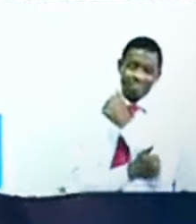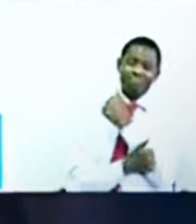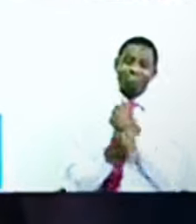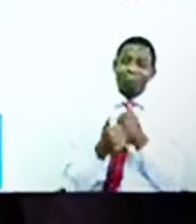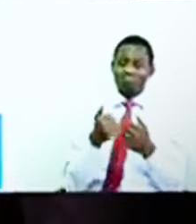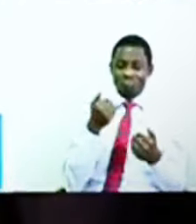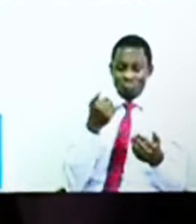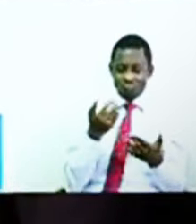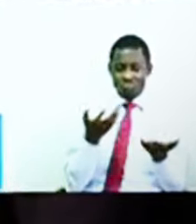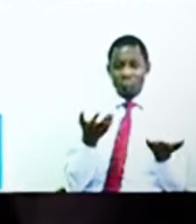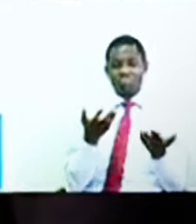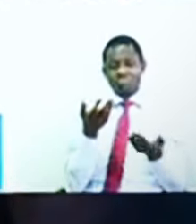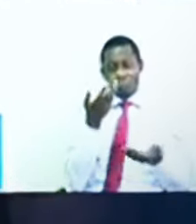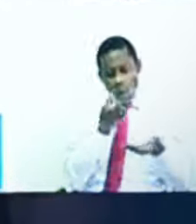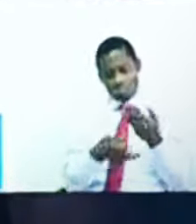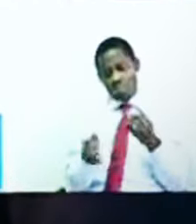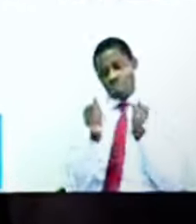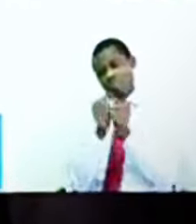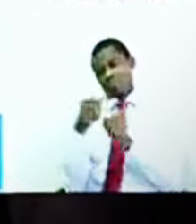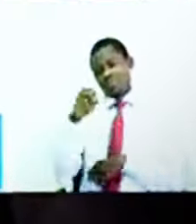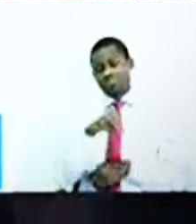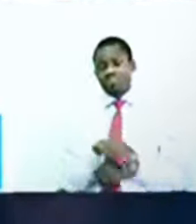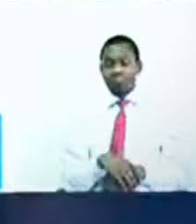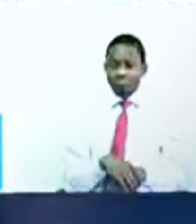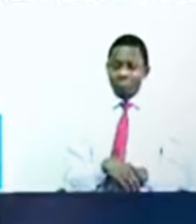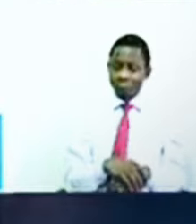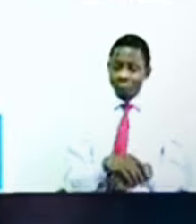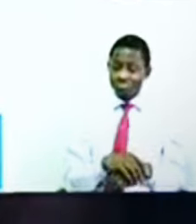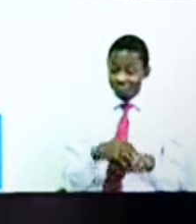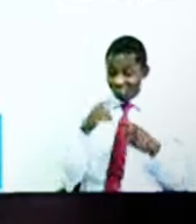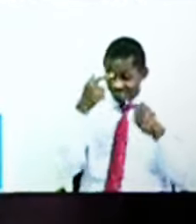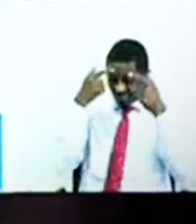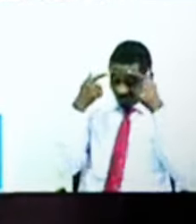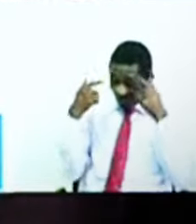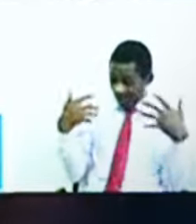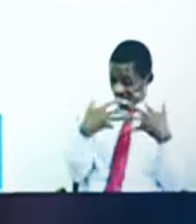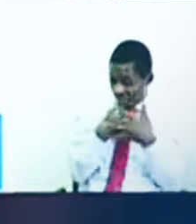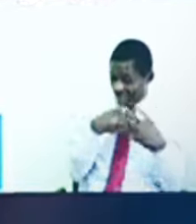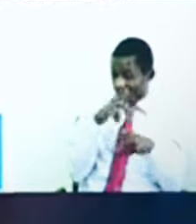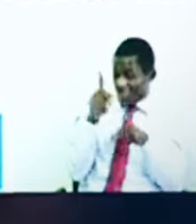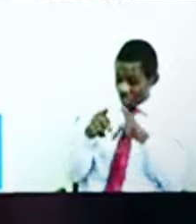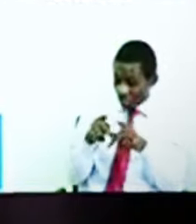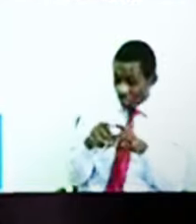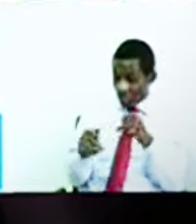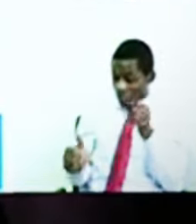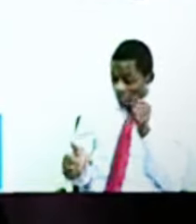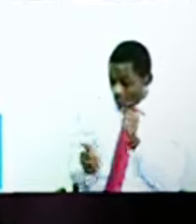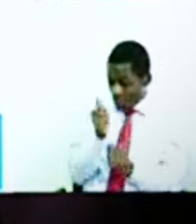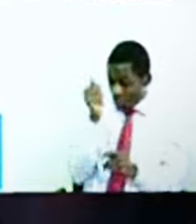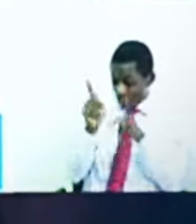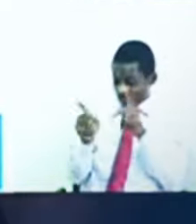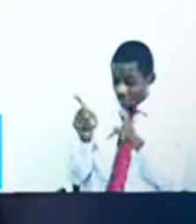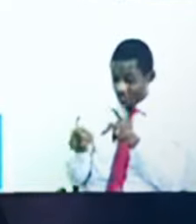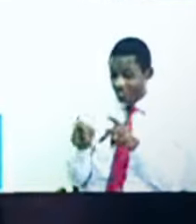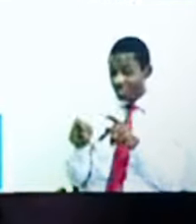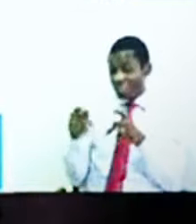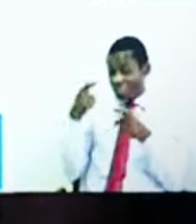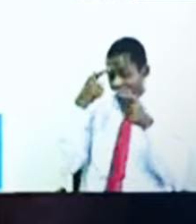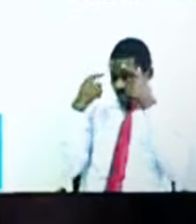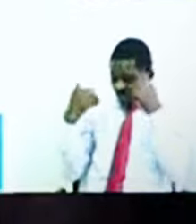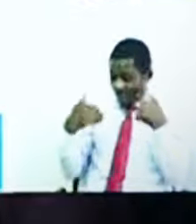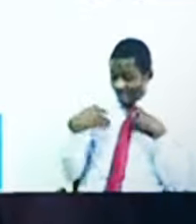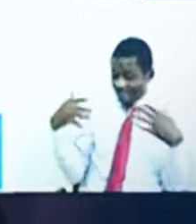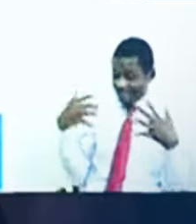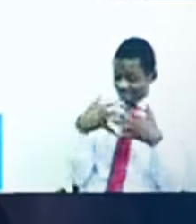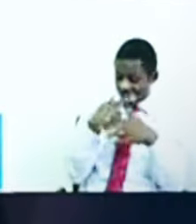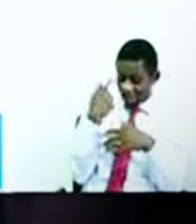baniti oyɛ nadwene se ene ati sadia nafuna no odene ema nikun na nafuna no awo amamo if he said nadwene yɛ